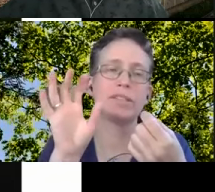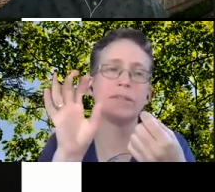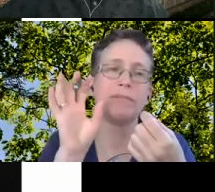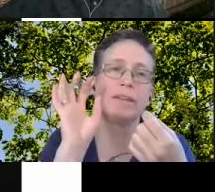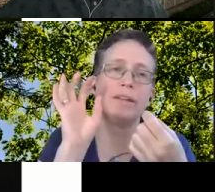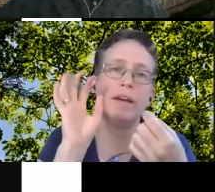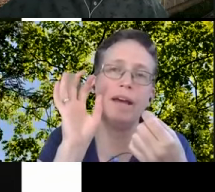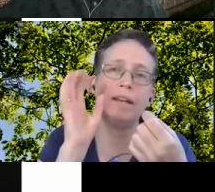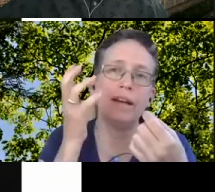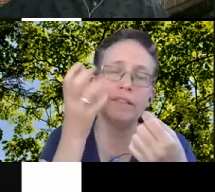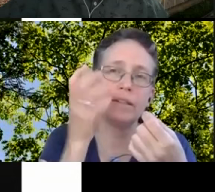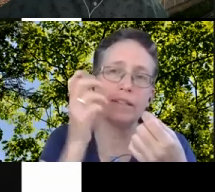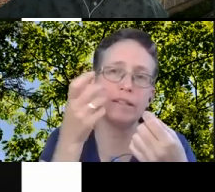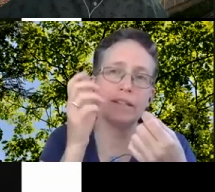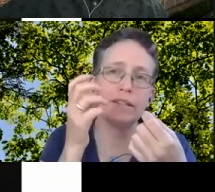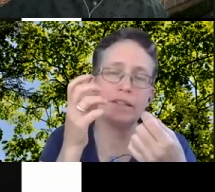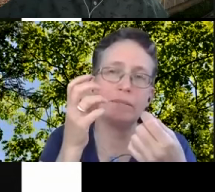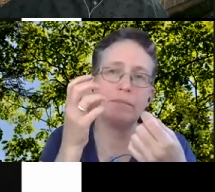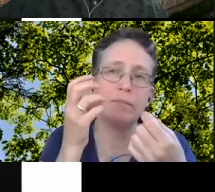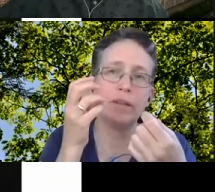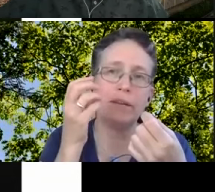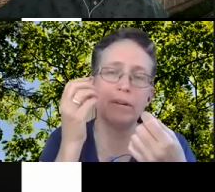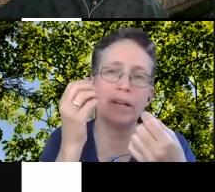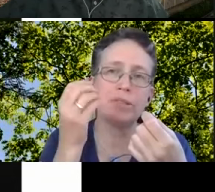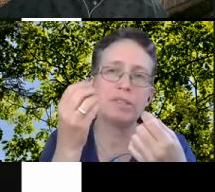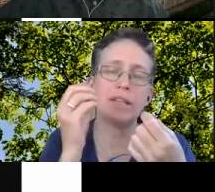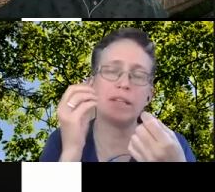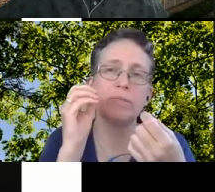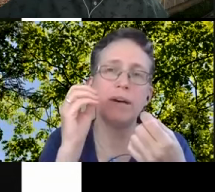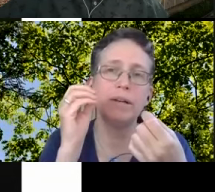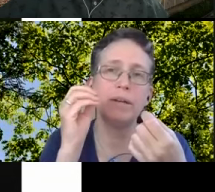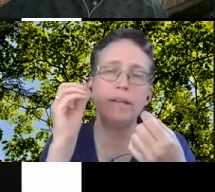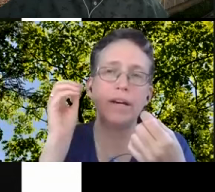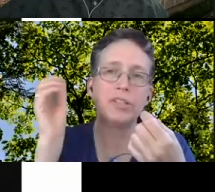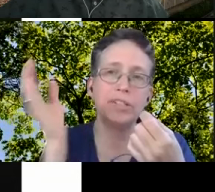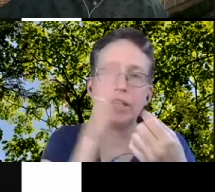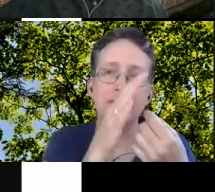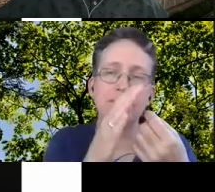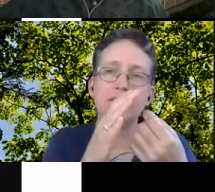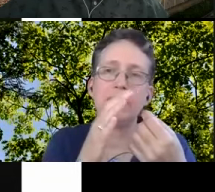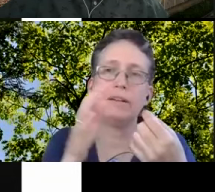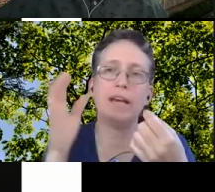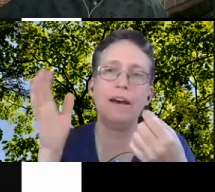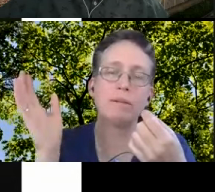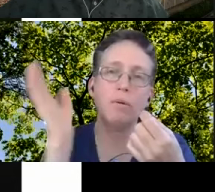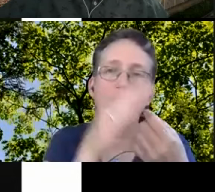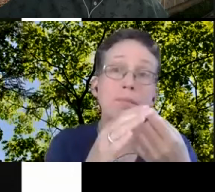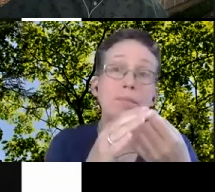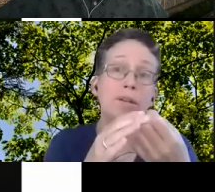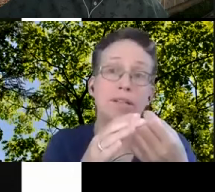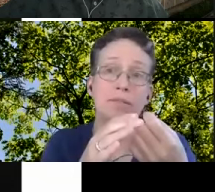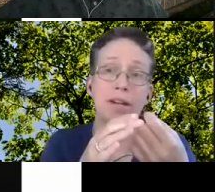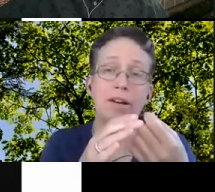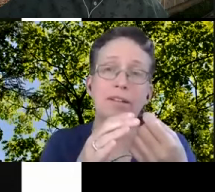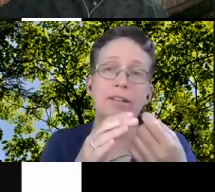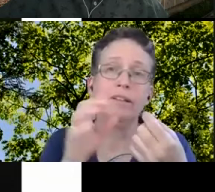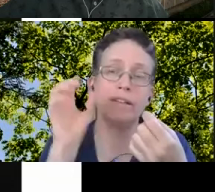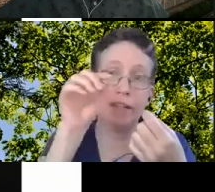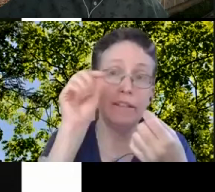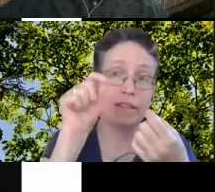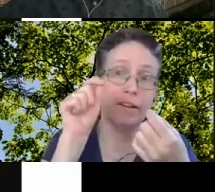florivores. And so what they were interested in was whether maybe a shift in having more carpenter bees